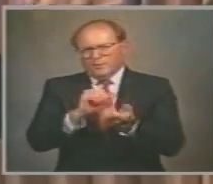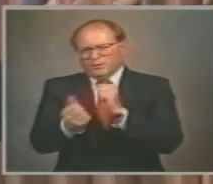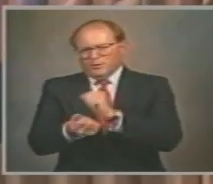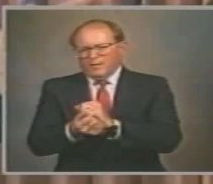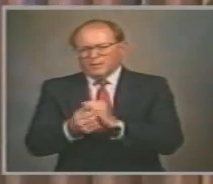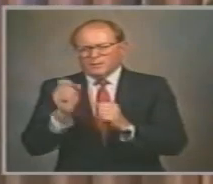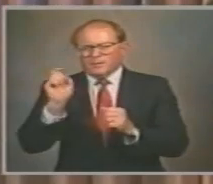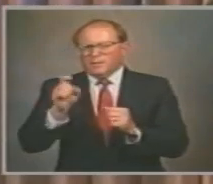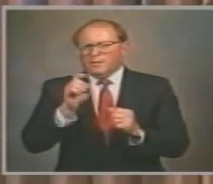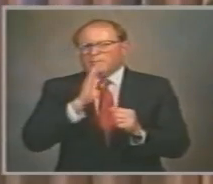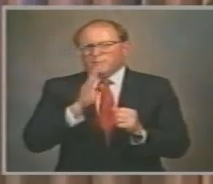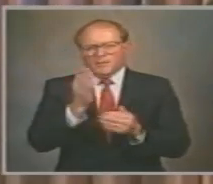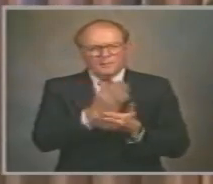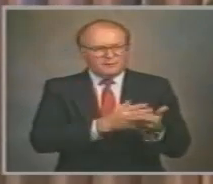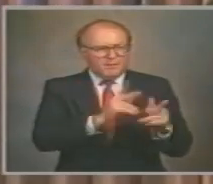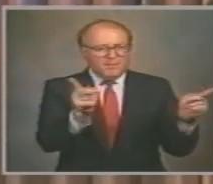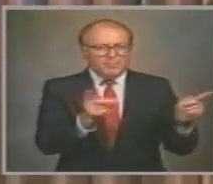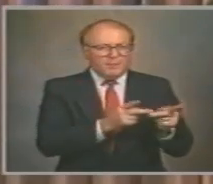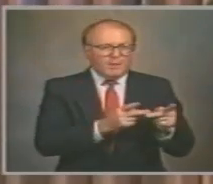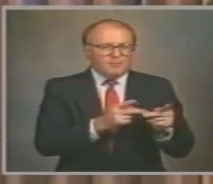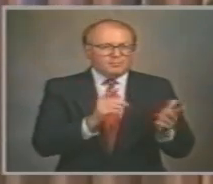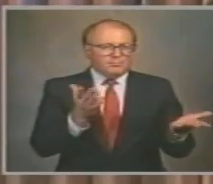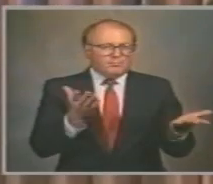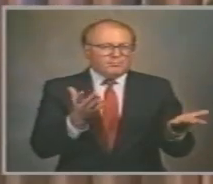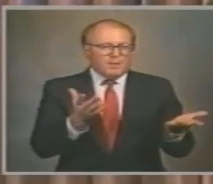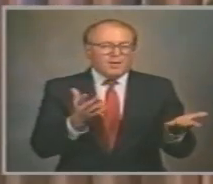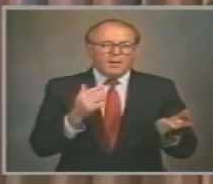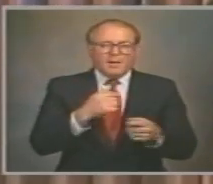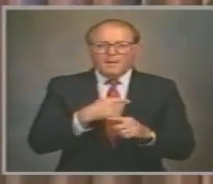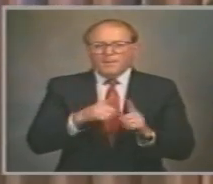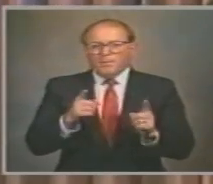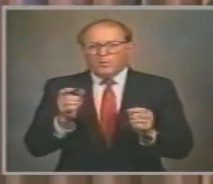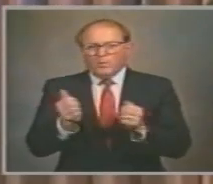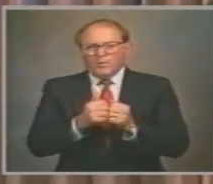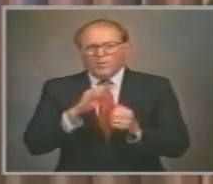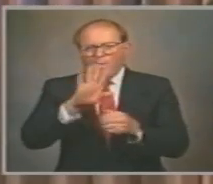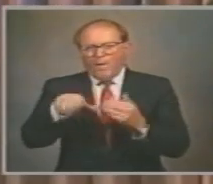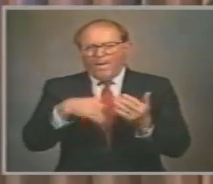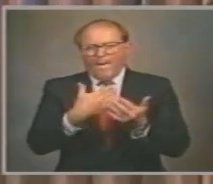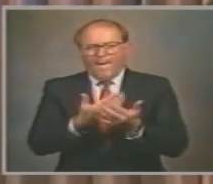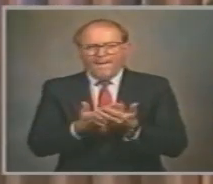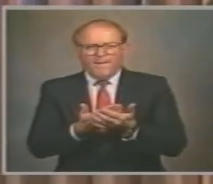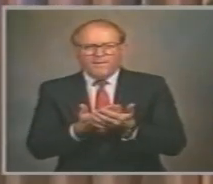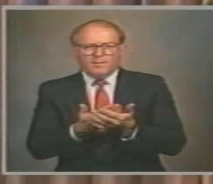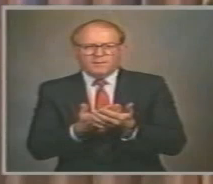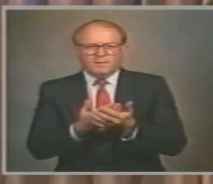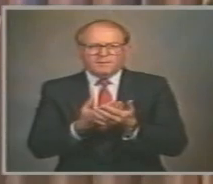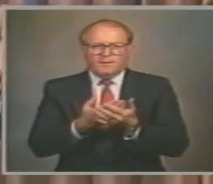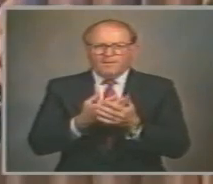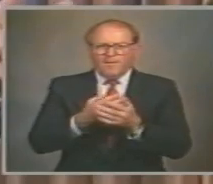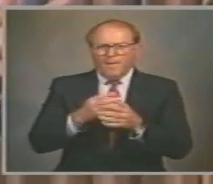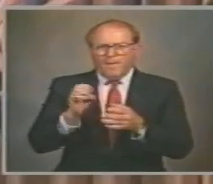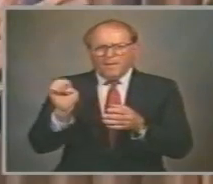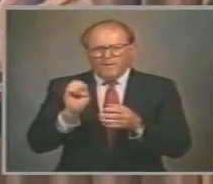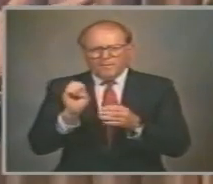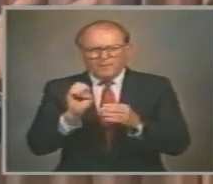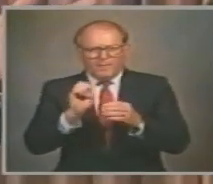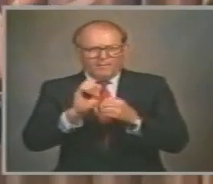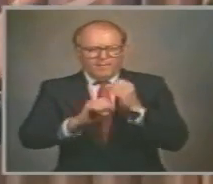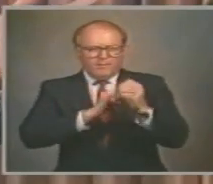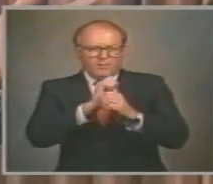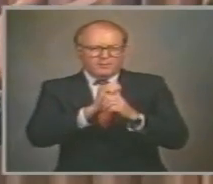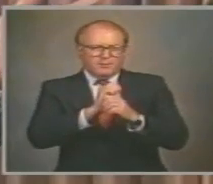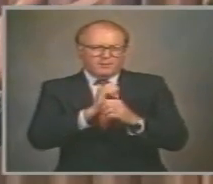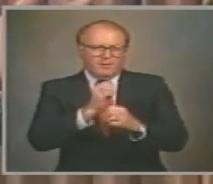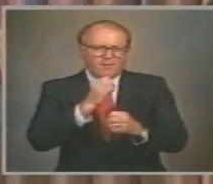exist somewhere. But despite all the efforts of evolutionists to unearth them, the missing links are still